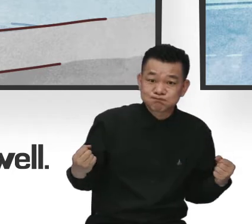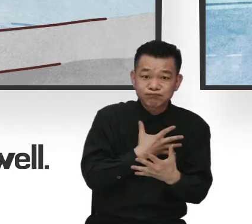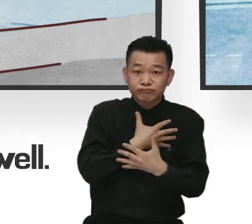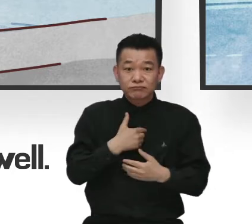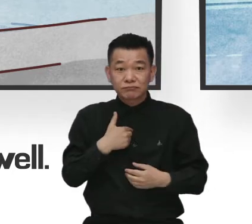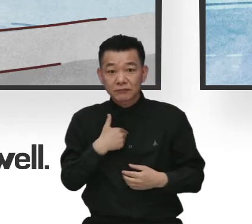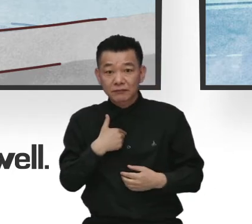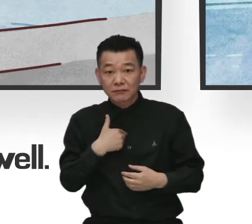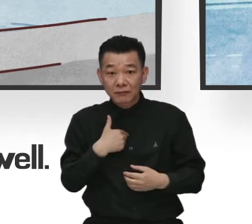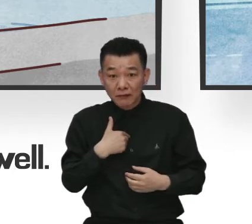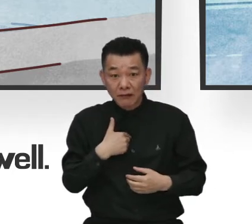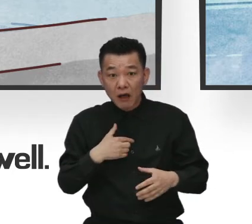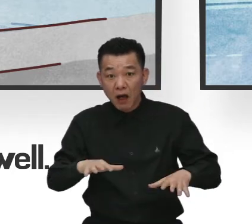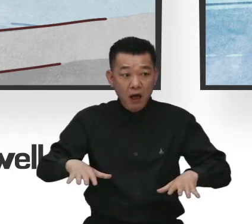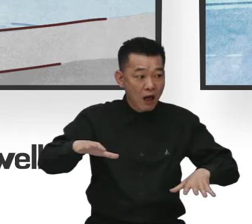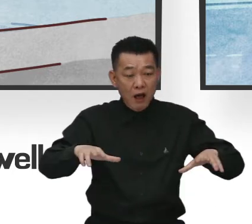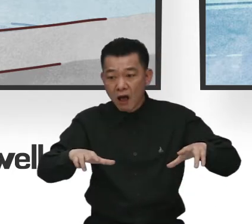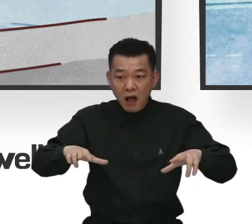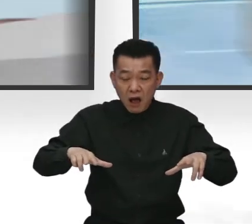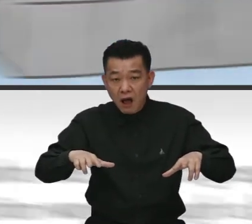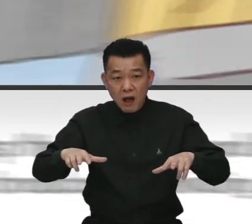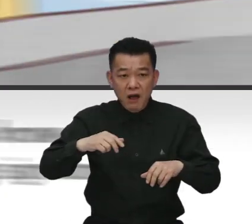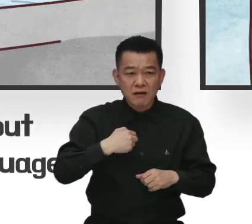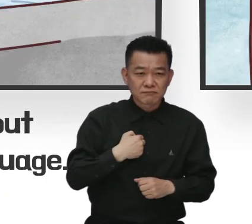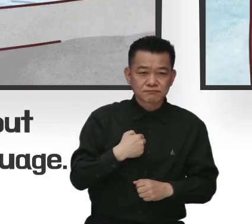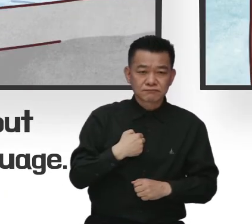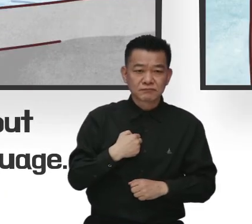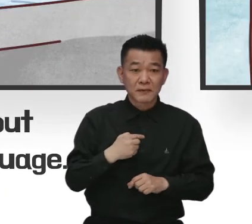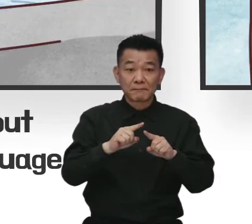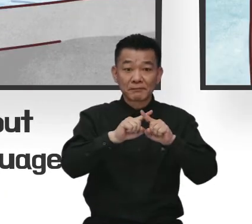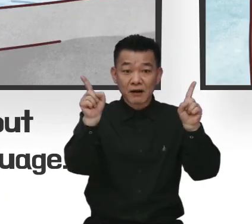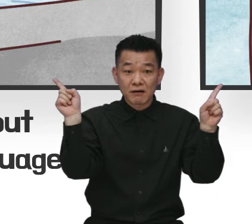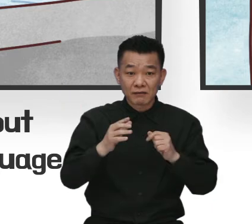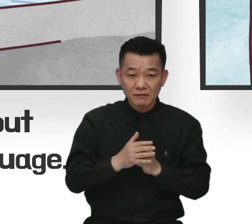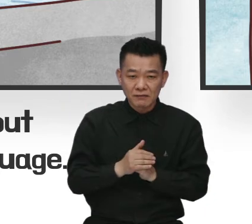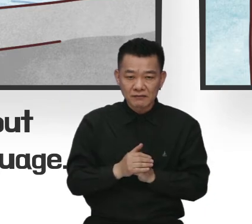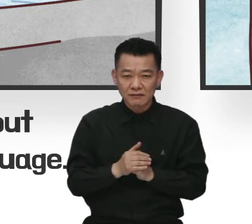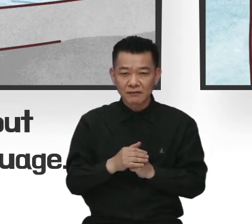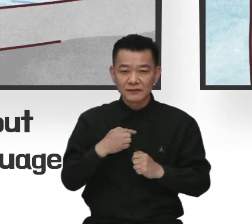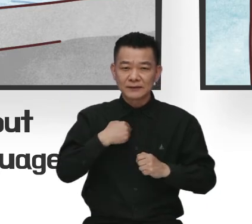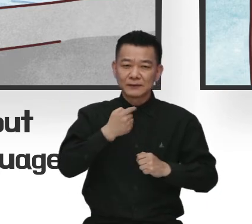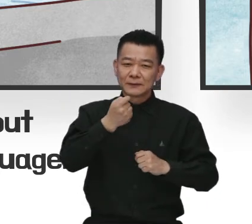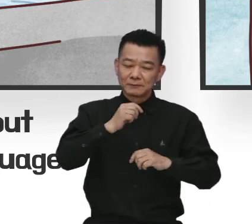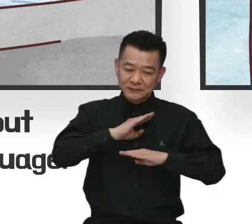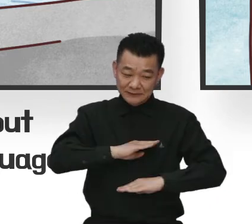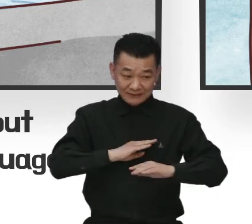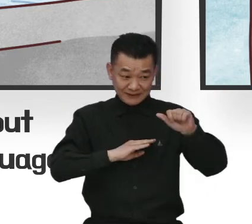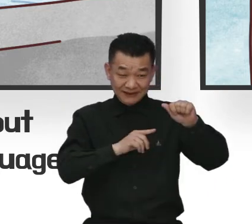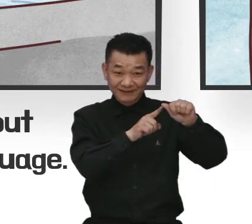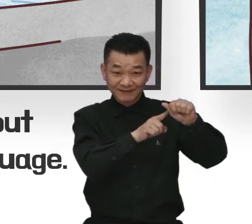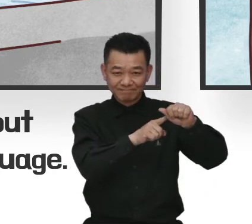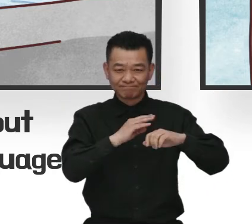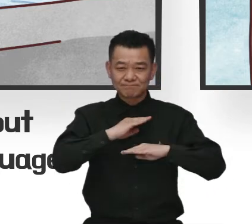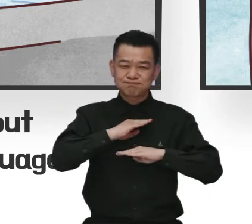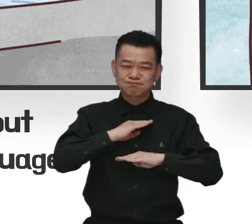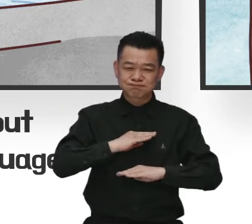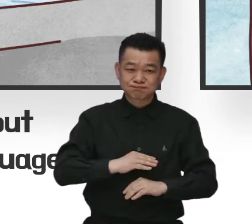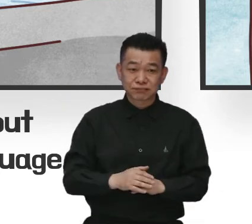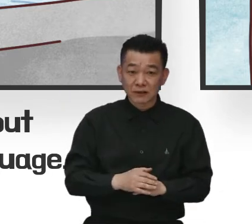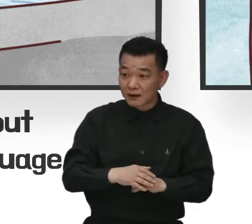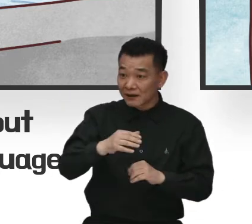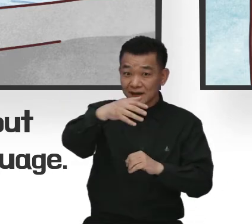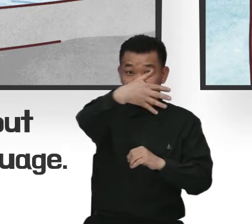was frightened, did not know what to do. But soon, she was able to calm herself down. It